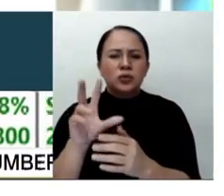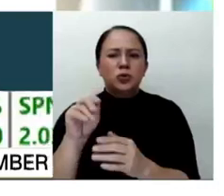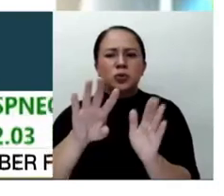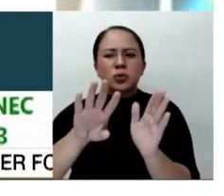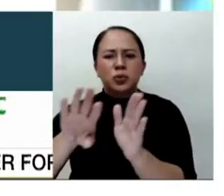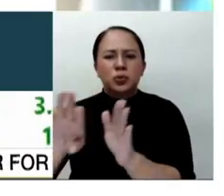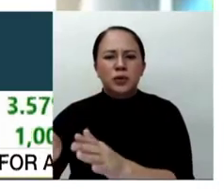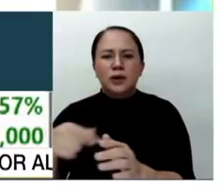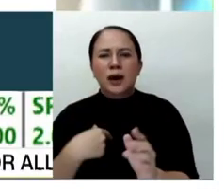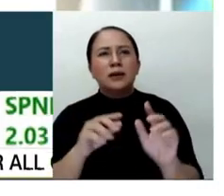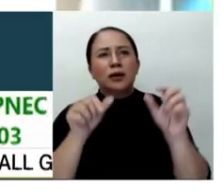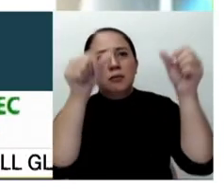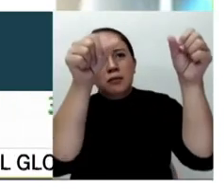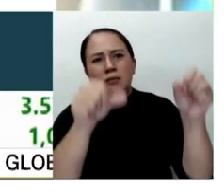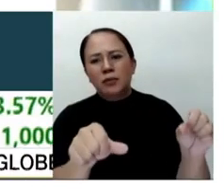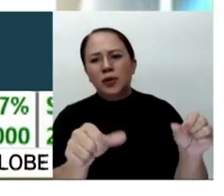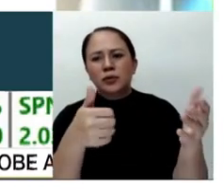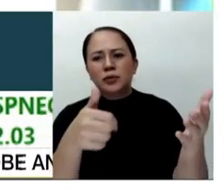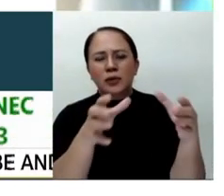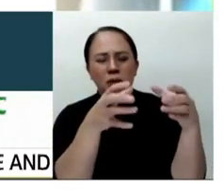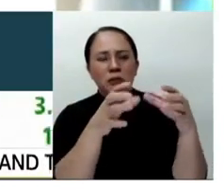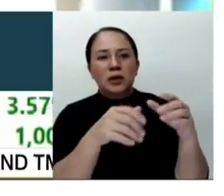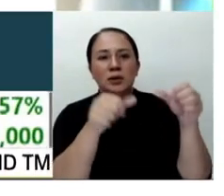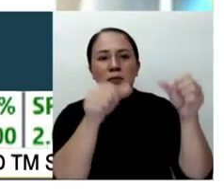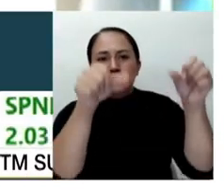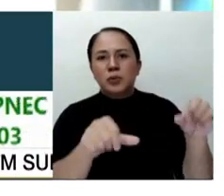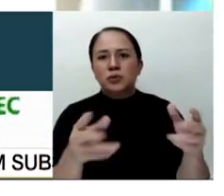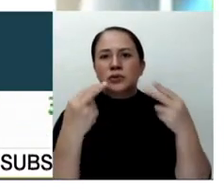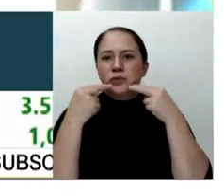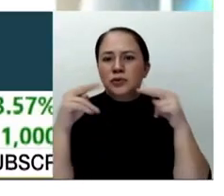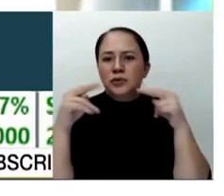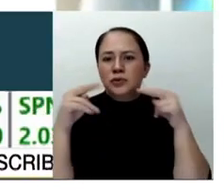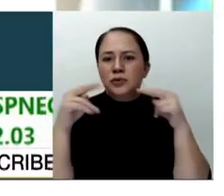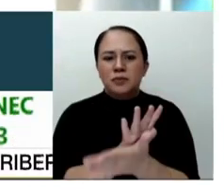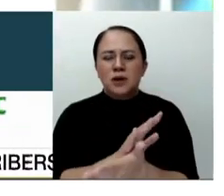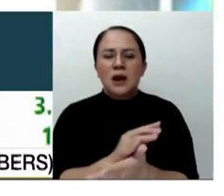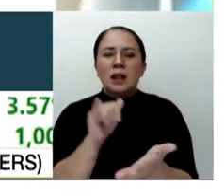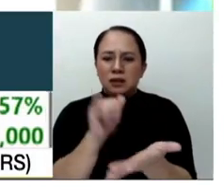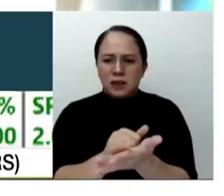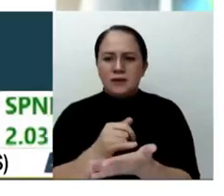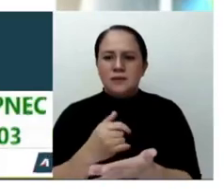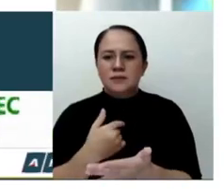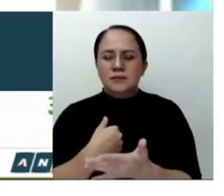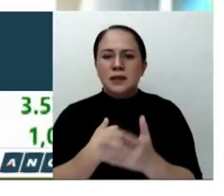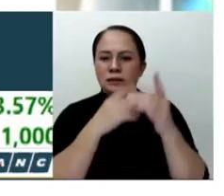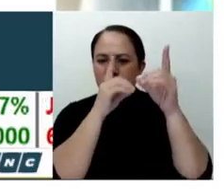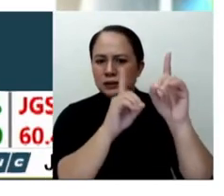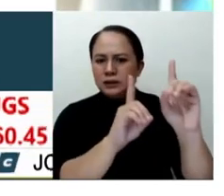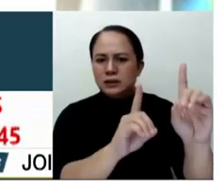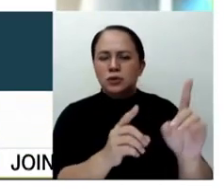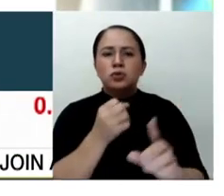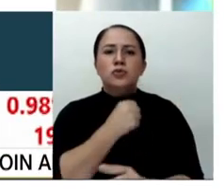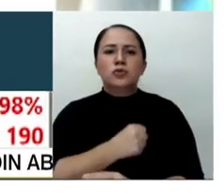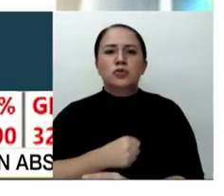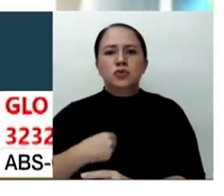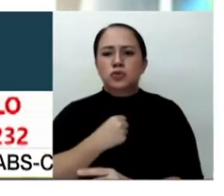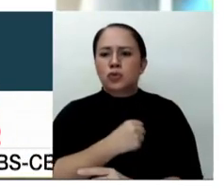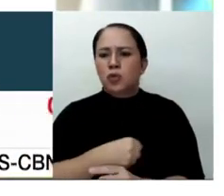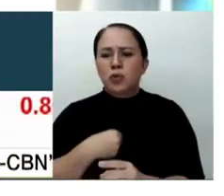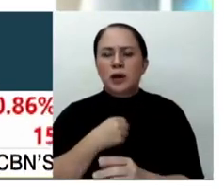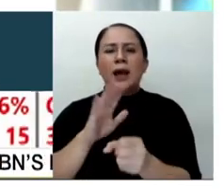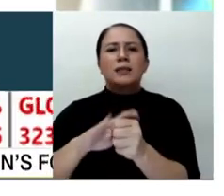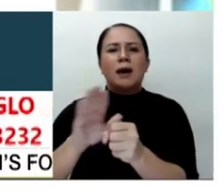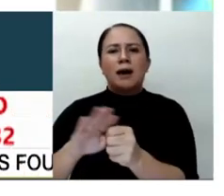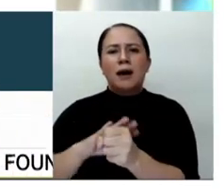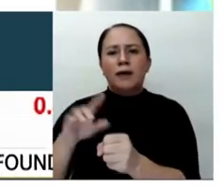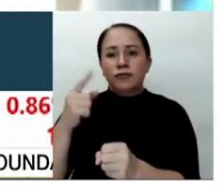obituary section or page, bigyan nyo lang ako ng ganong, ibalik yung dignity ko, mag-apologize lang kayo, sufficient enough for me. And